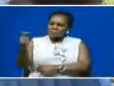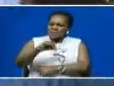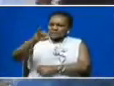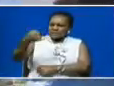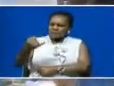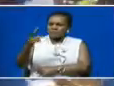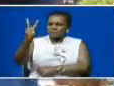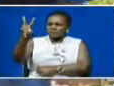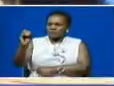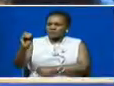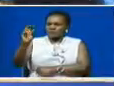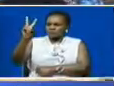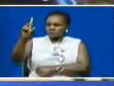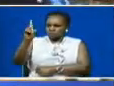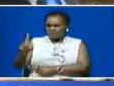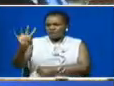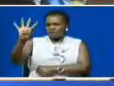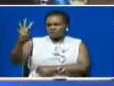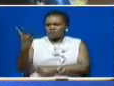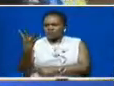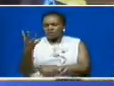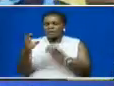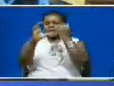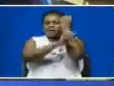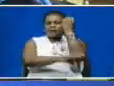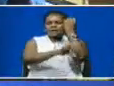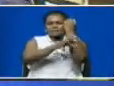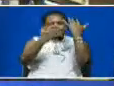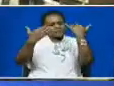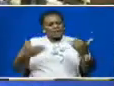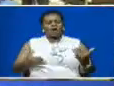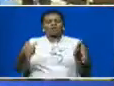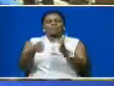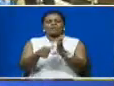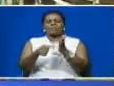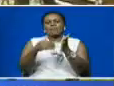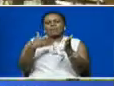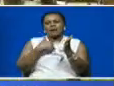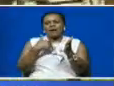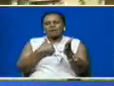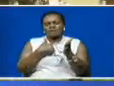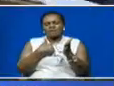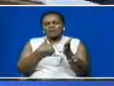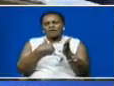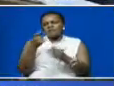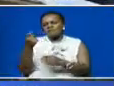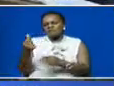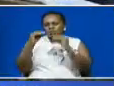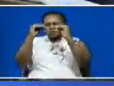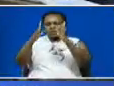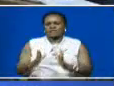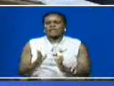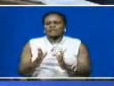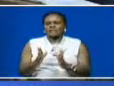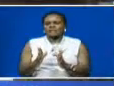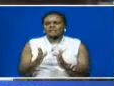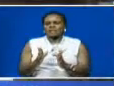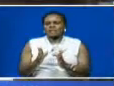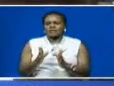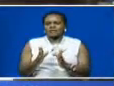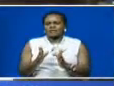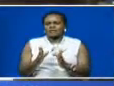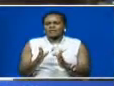4th, 2021. And for a country that is already struggling with a deficit of over 130,000